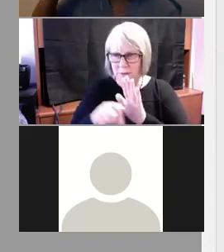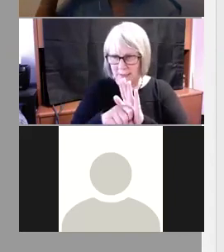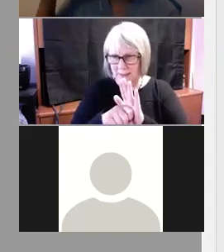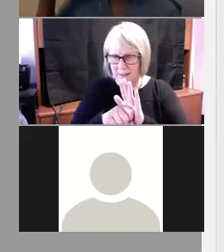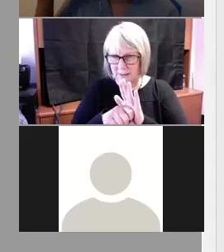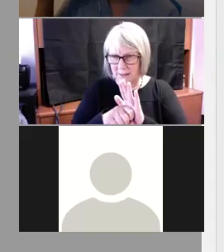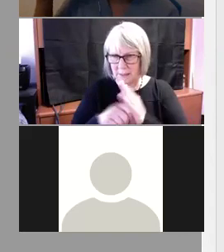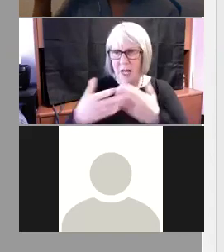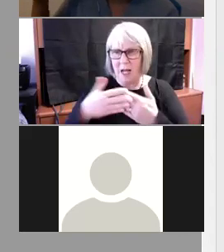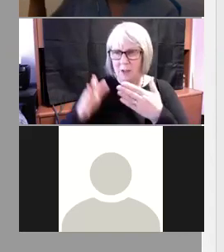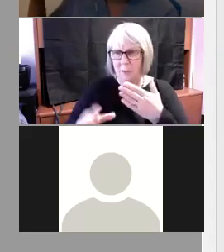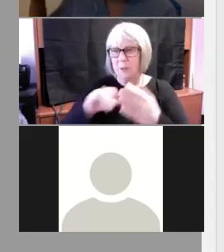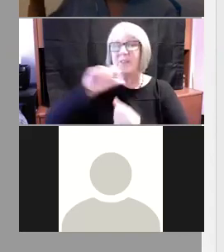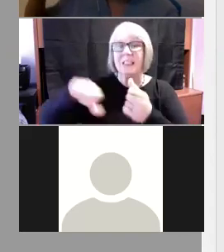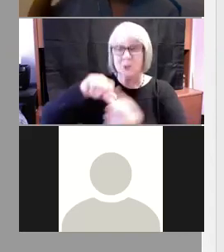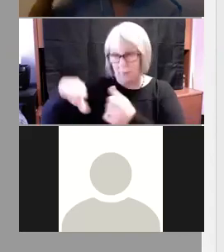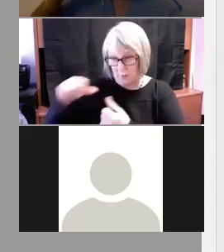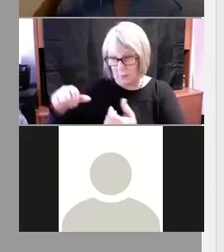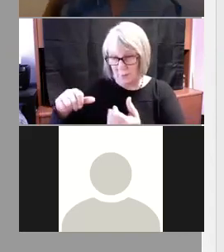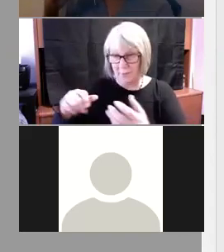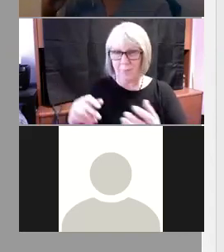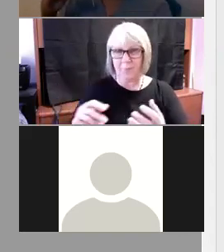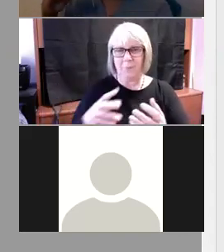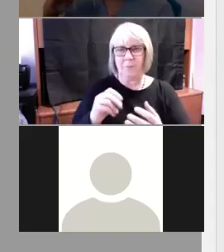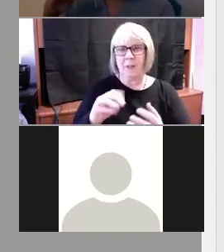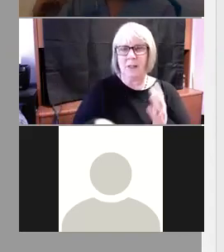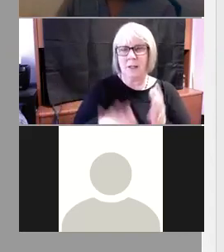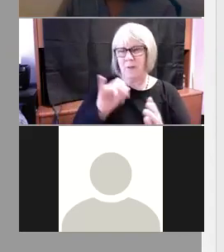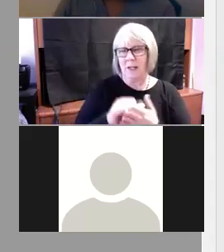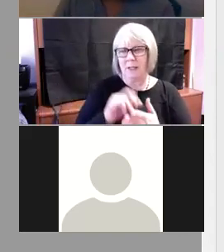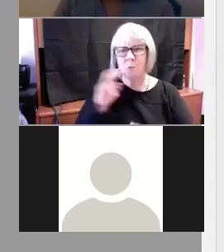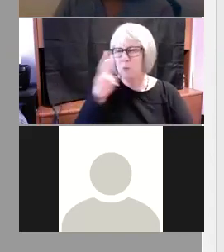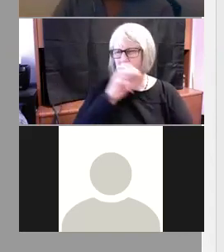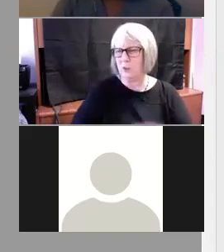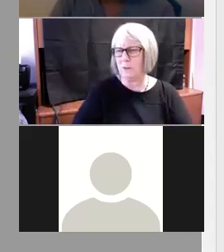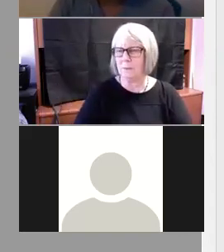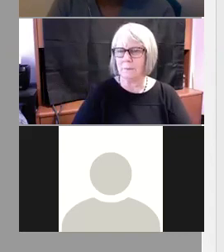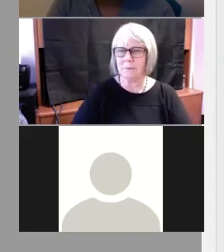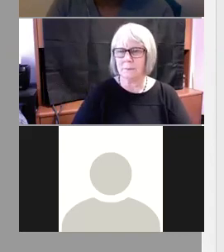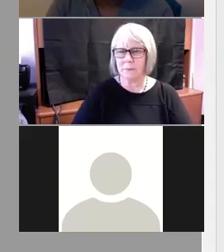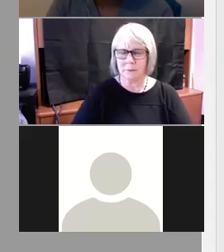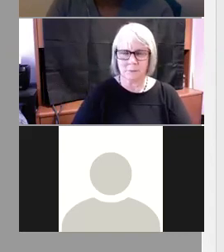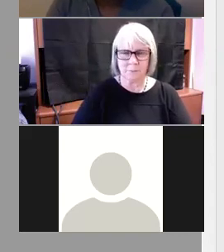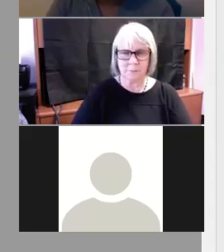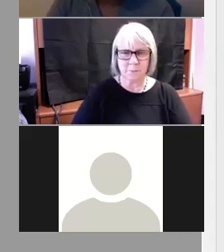are neighbors of each other. And I do find it quite weird.